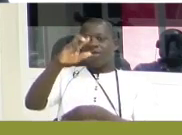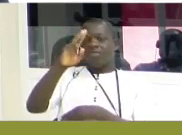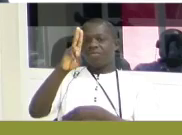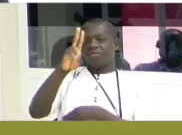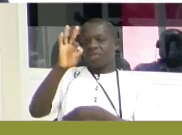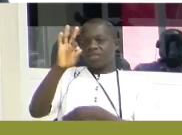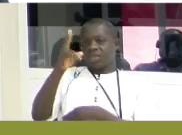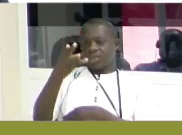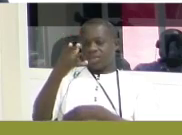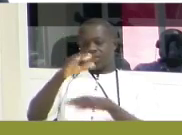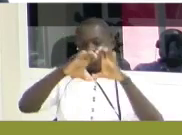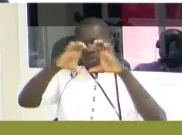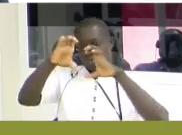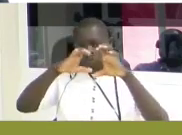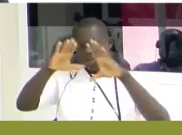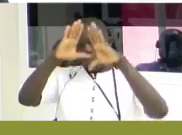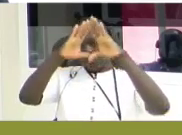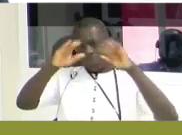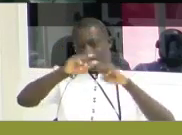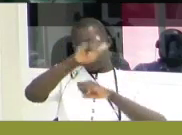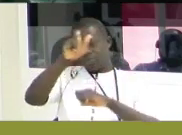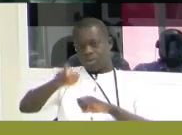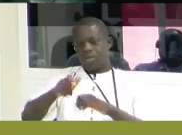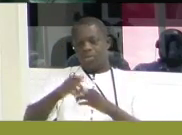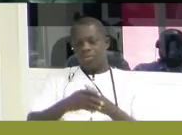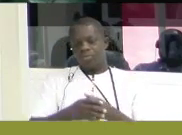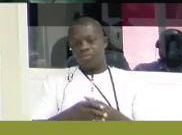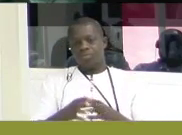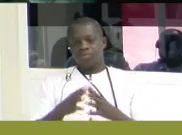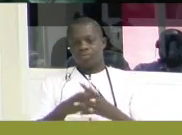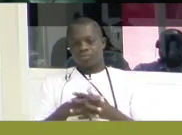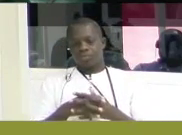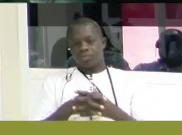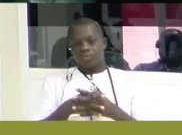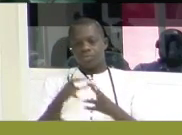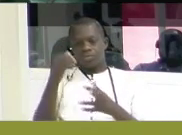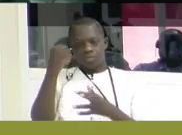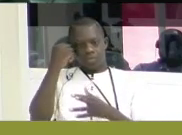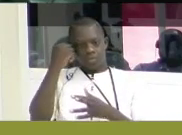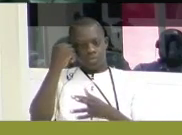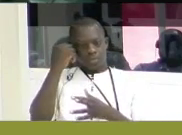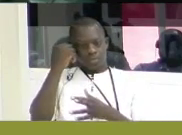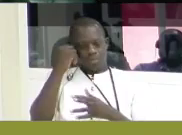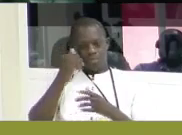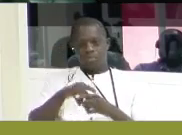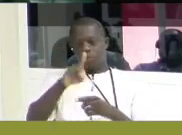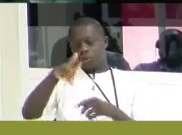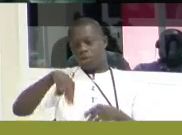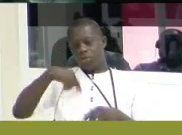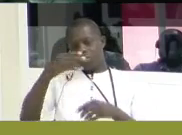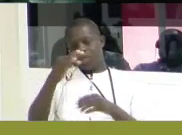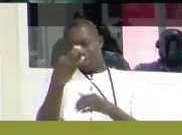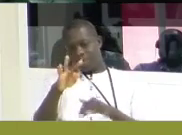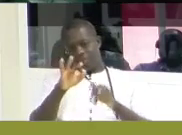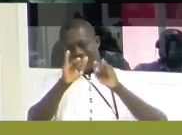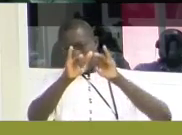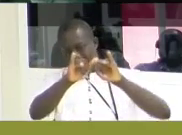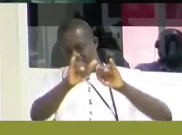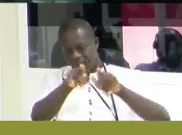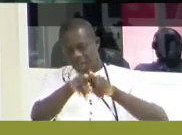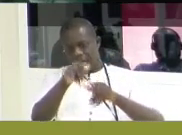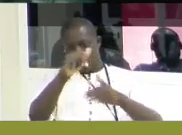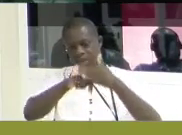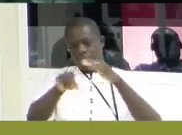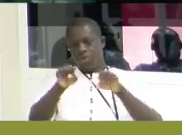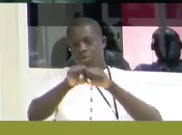officer. So you felt that if you stayed at the Daily Observer newspaper, your independence would be compromised. And as a result, you were actually not